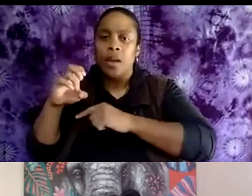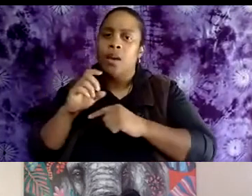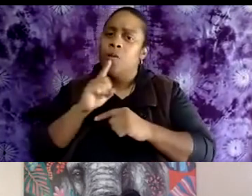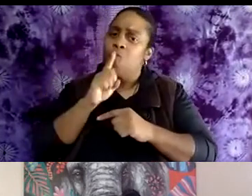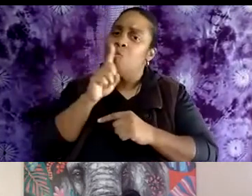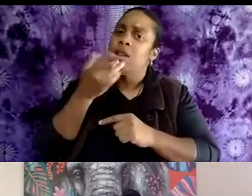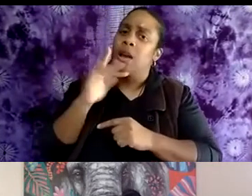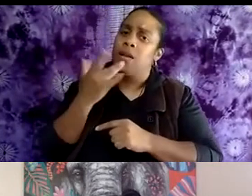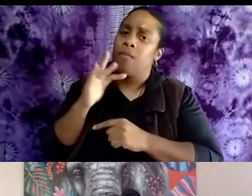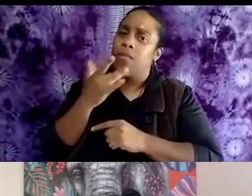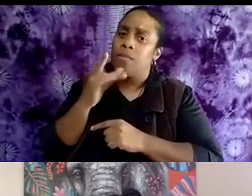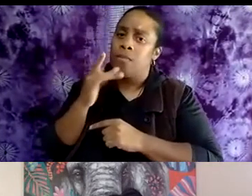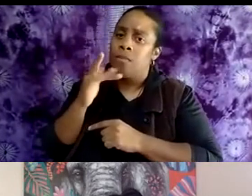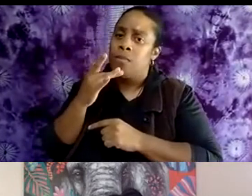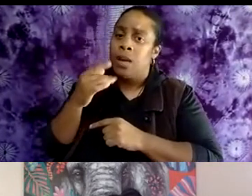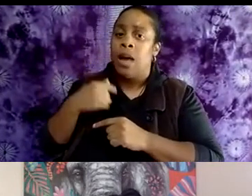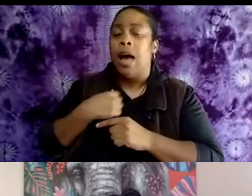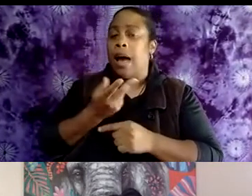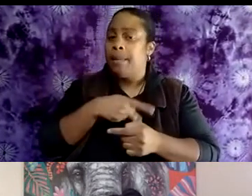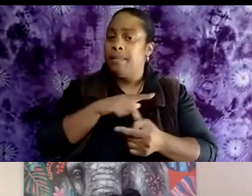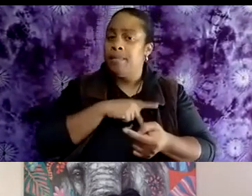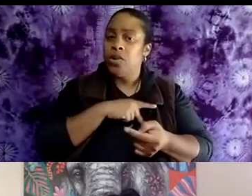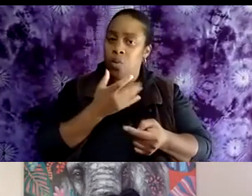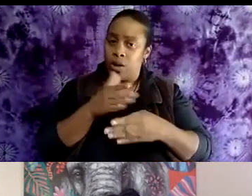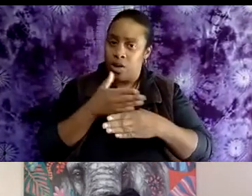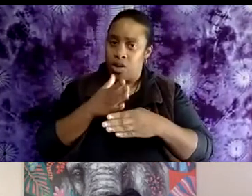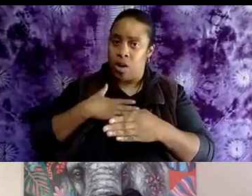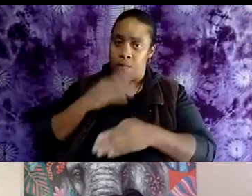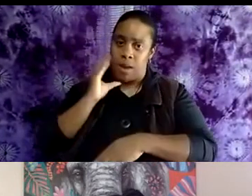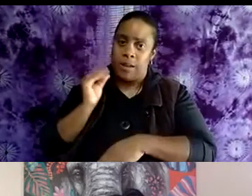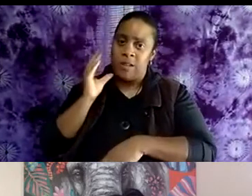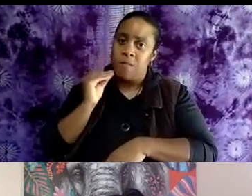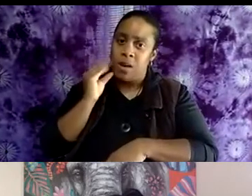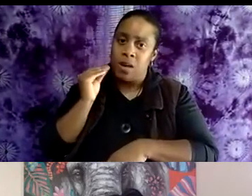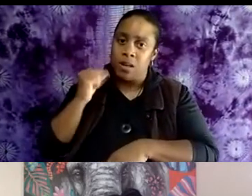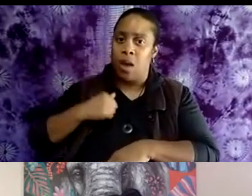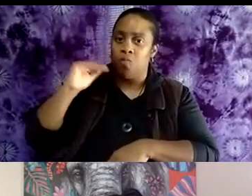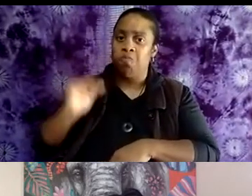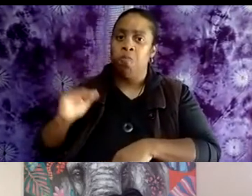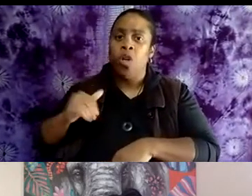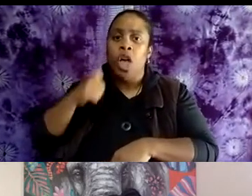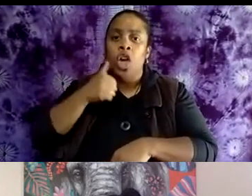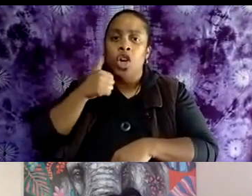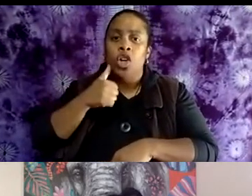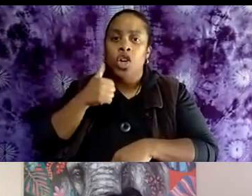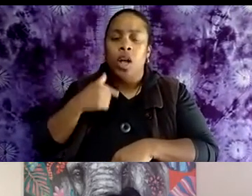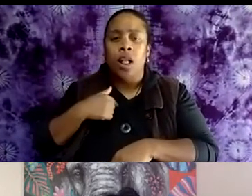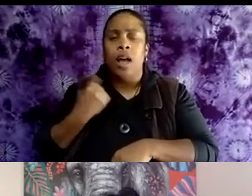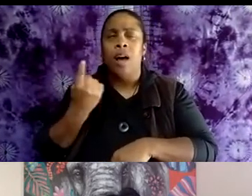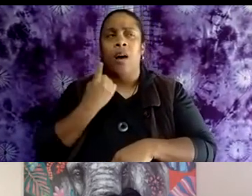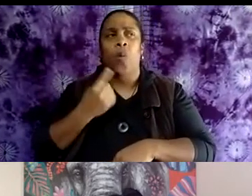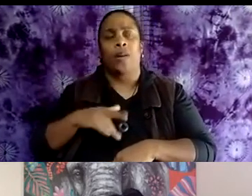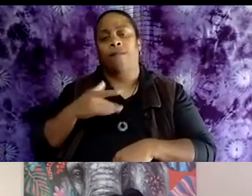lucky. I personally want to share my experience. When I was little, I always felt